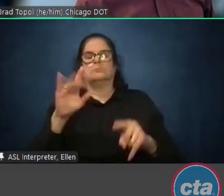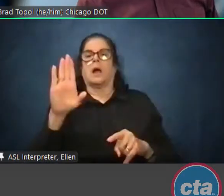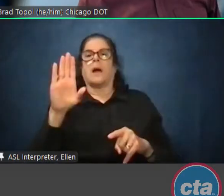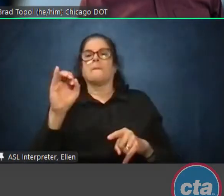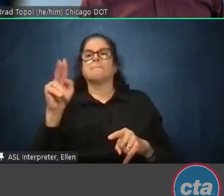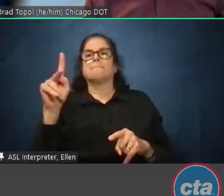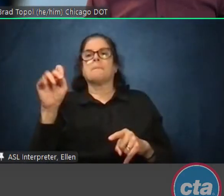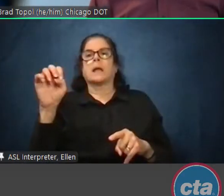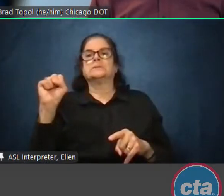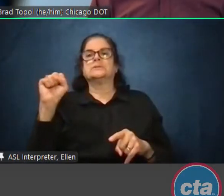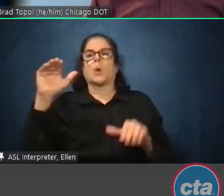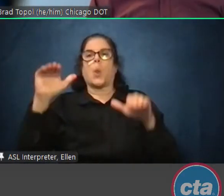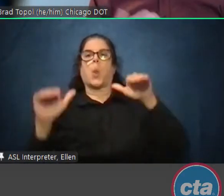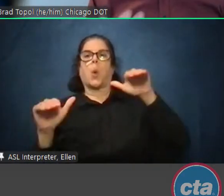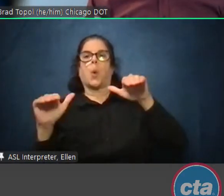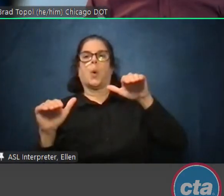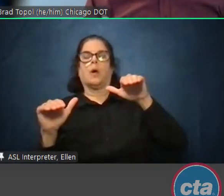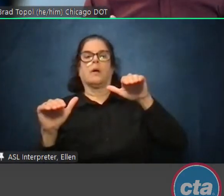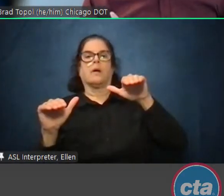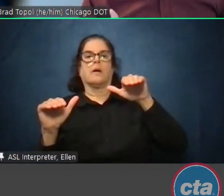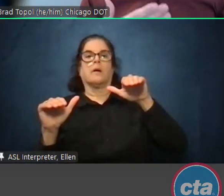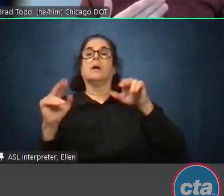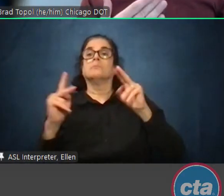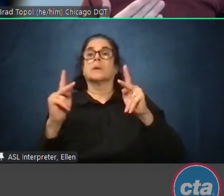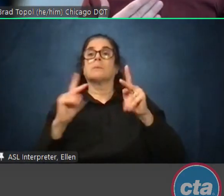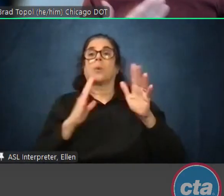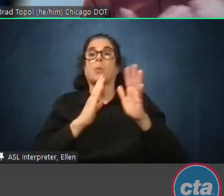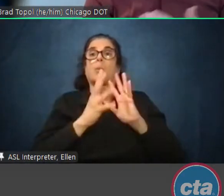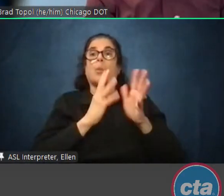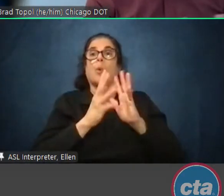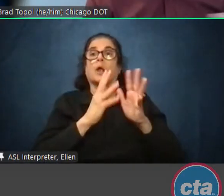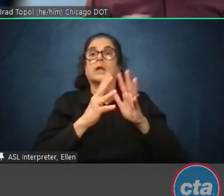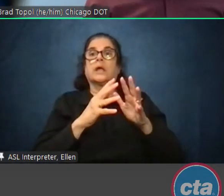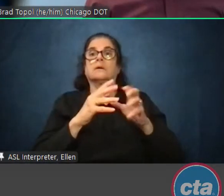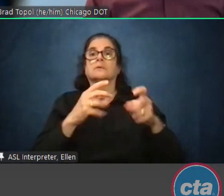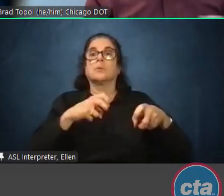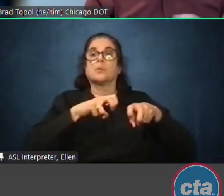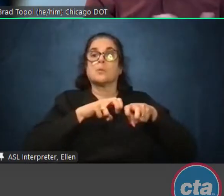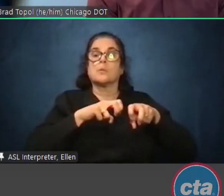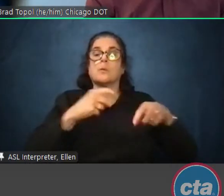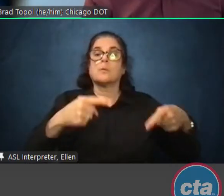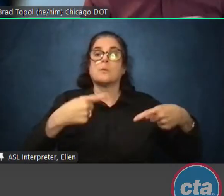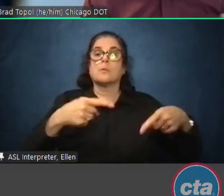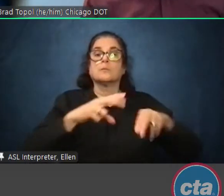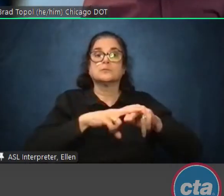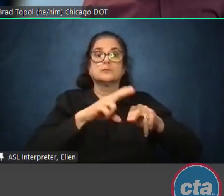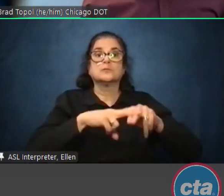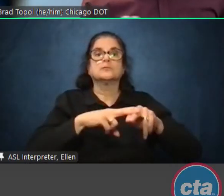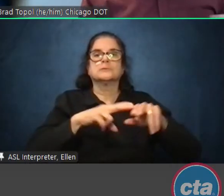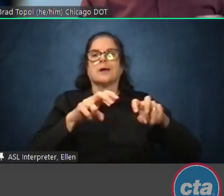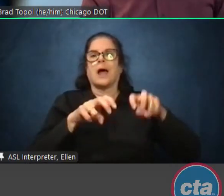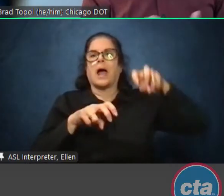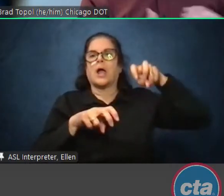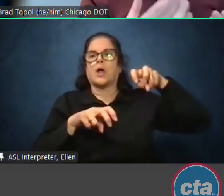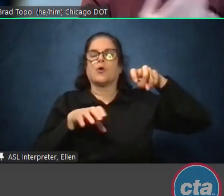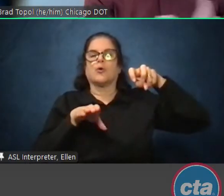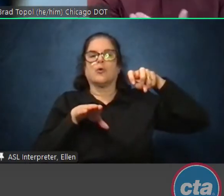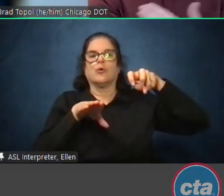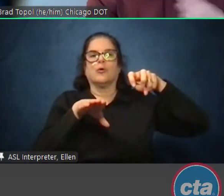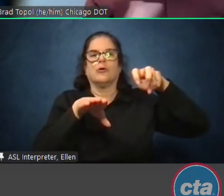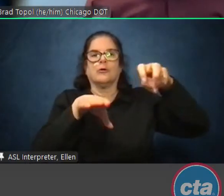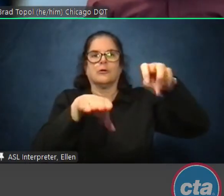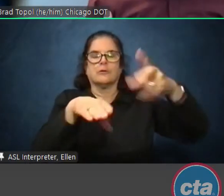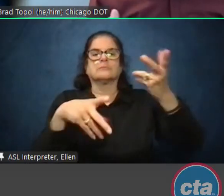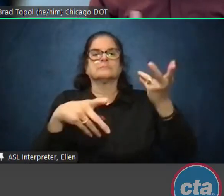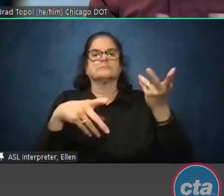at a lower level. It keeps pedestrians at a higher level. There's, for the most part, a barrier curb between those two modes. Additionally, there